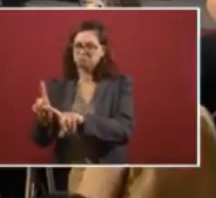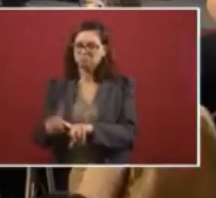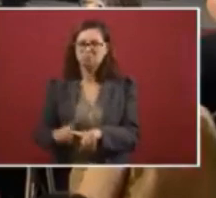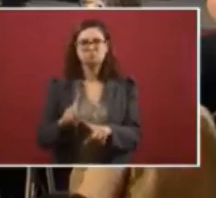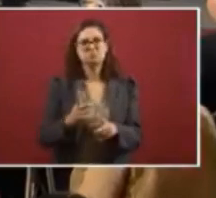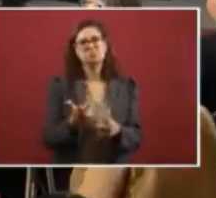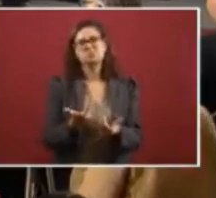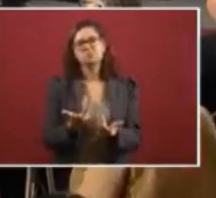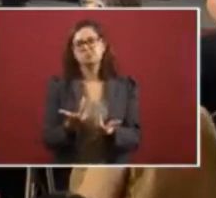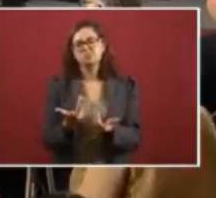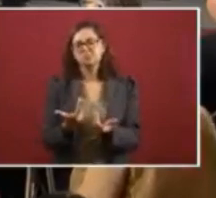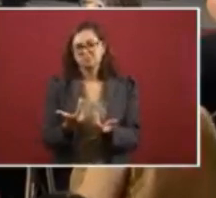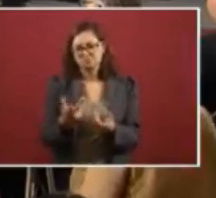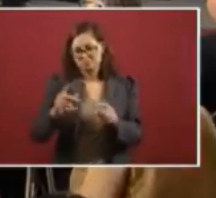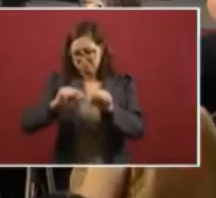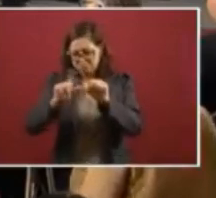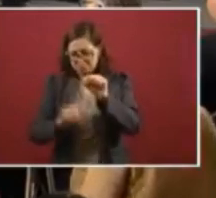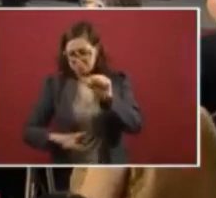which are